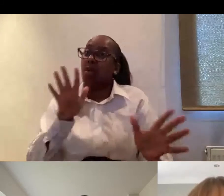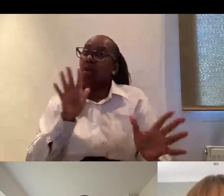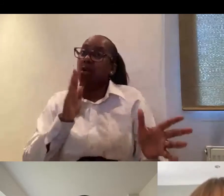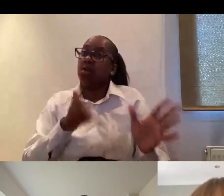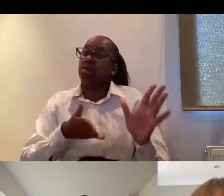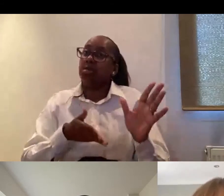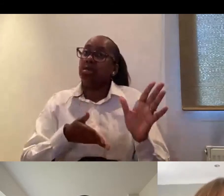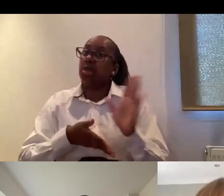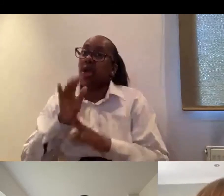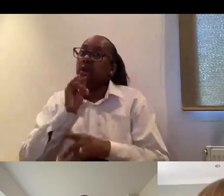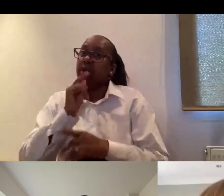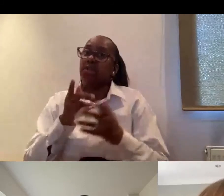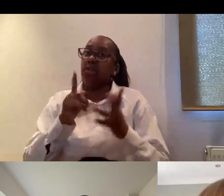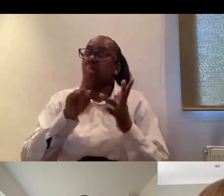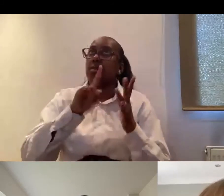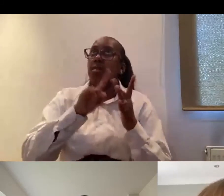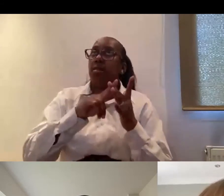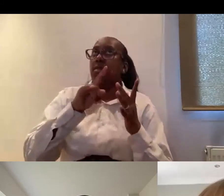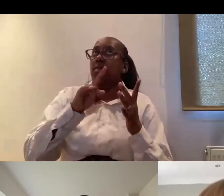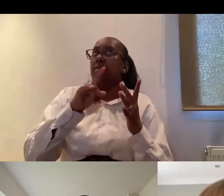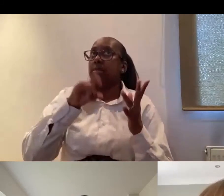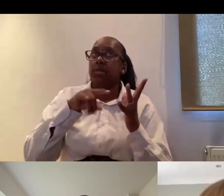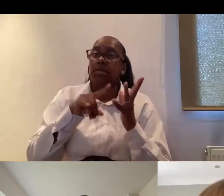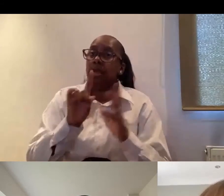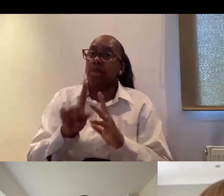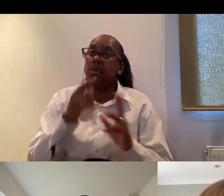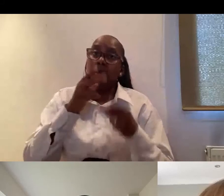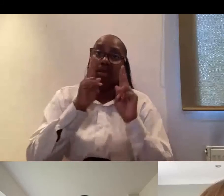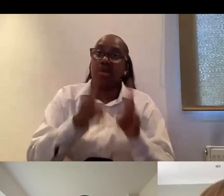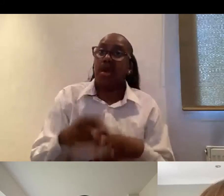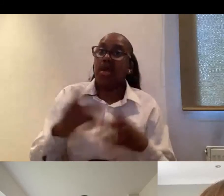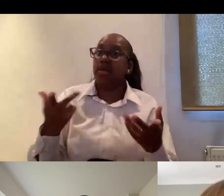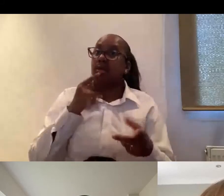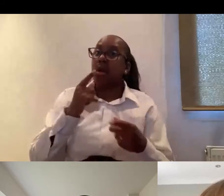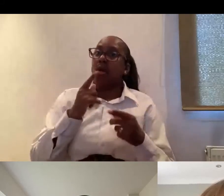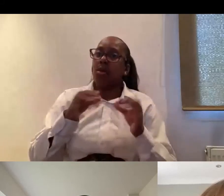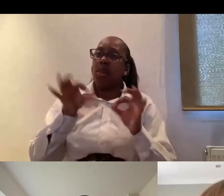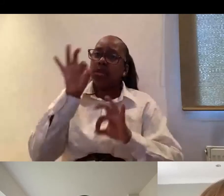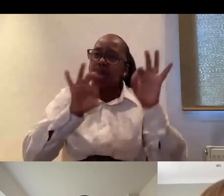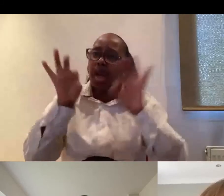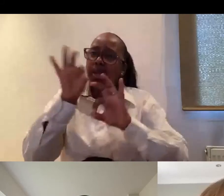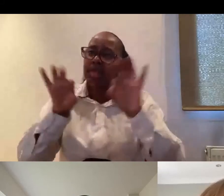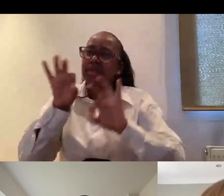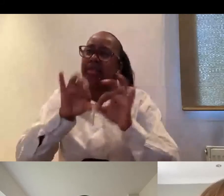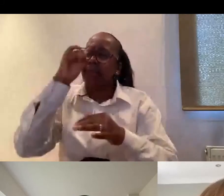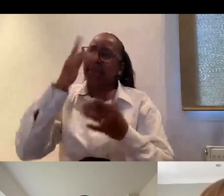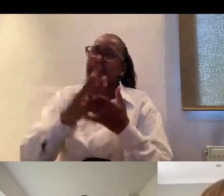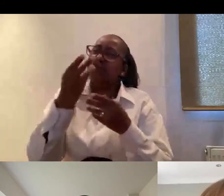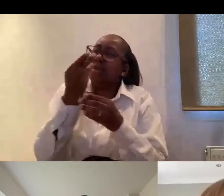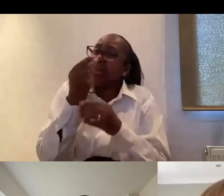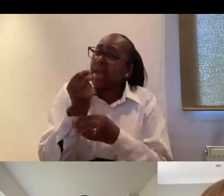into intensive care, or from dying from COVID-19. So all the scientists at the moment believe it offers some